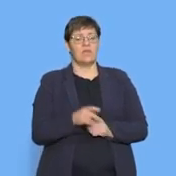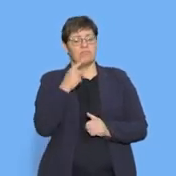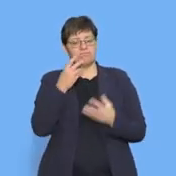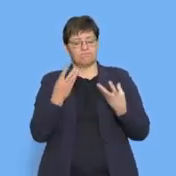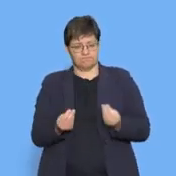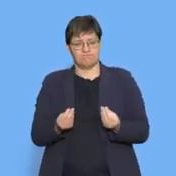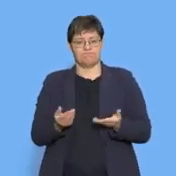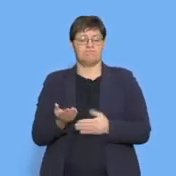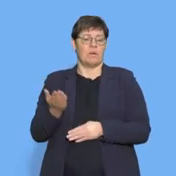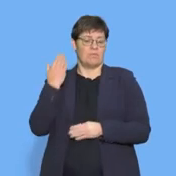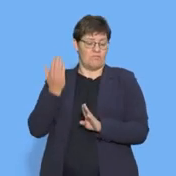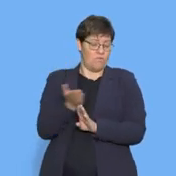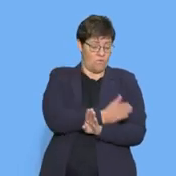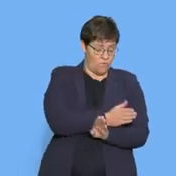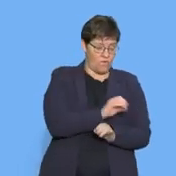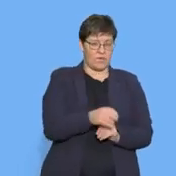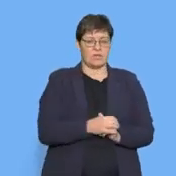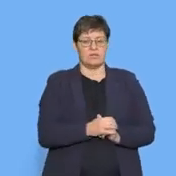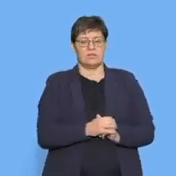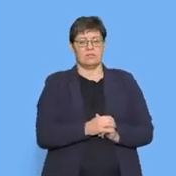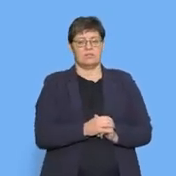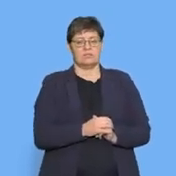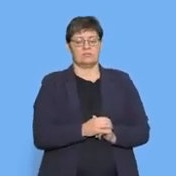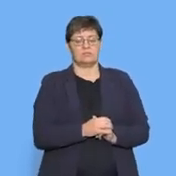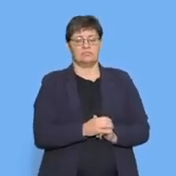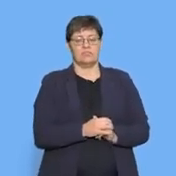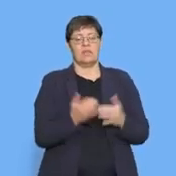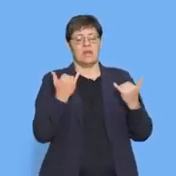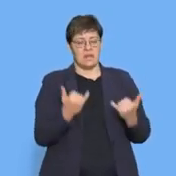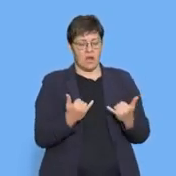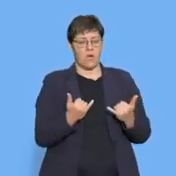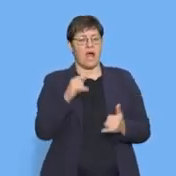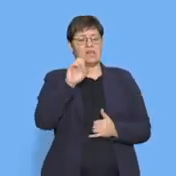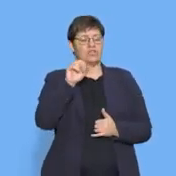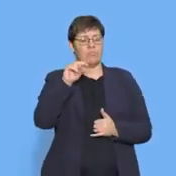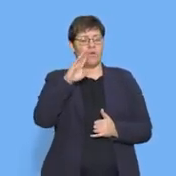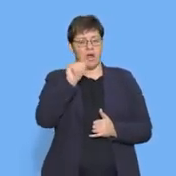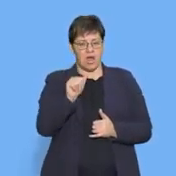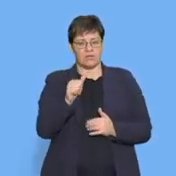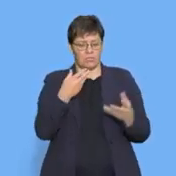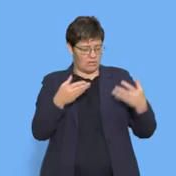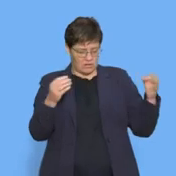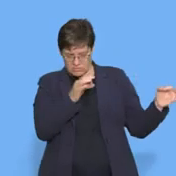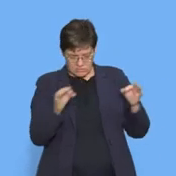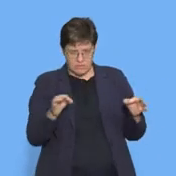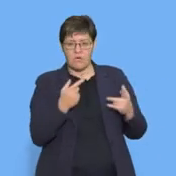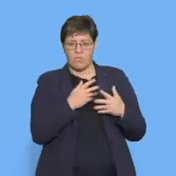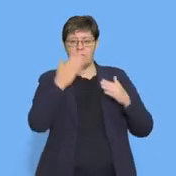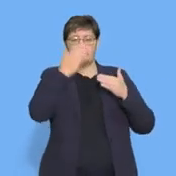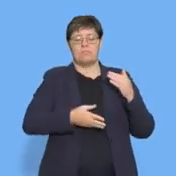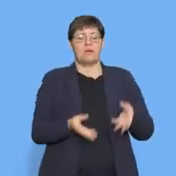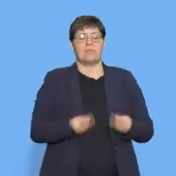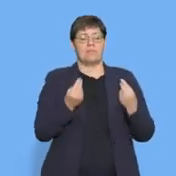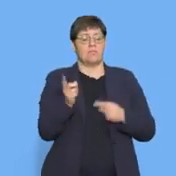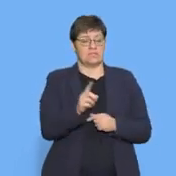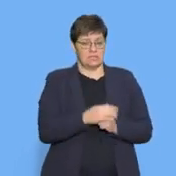Okay, so that's what we had written on the previous slide. This is just a neater version. So now we're just going to do some algebra to kind of neaten this up and see where we end